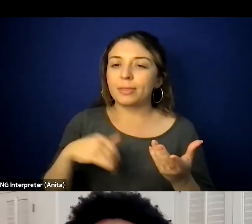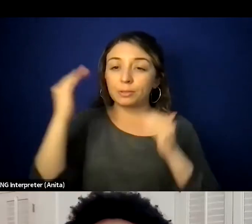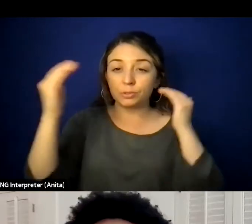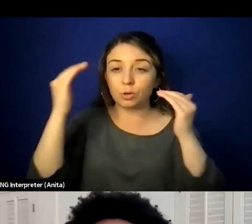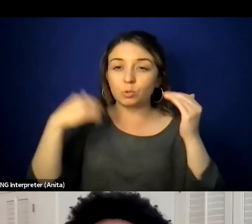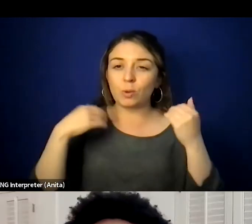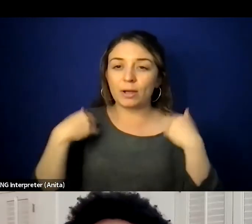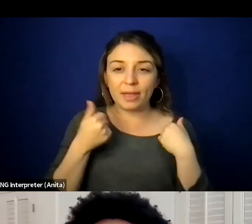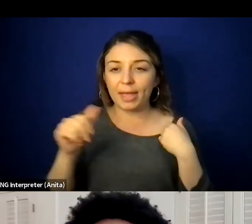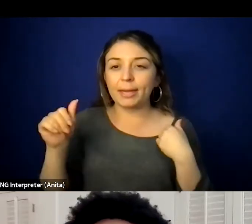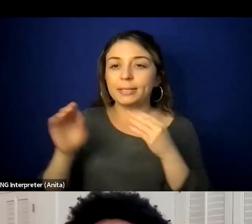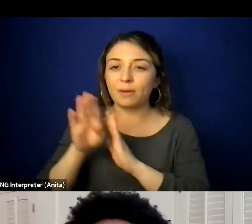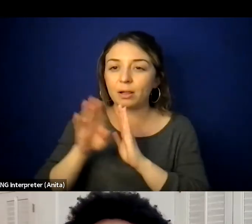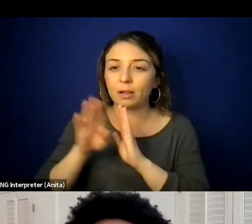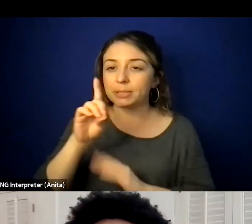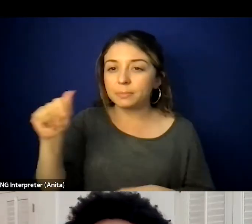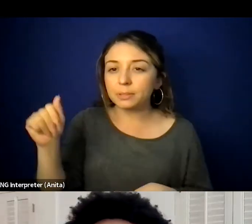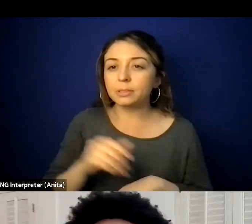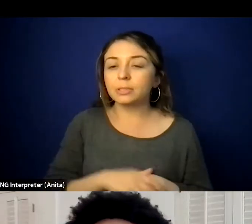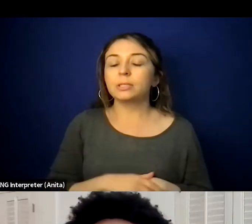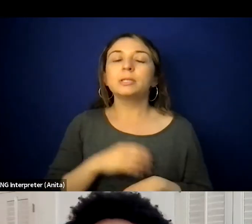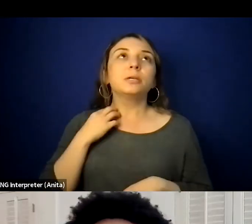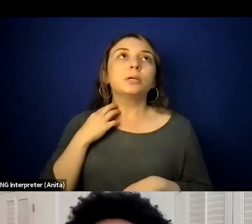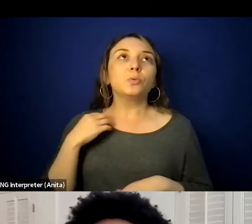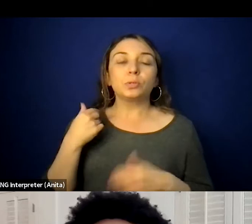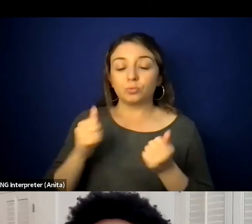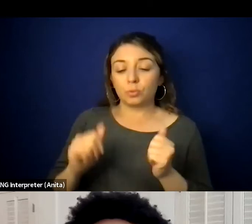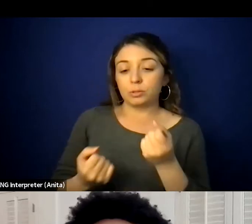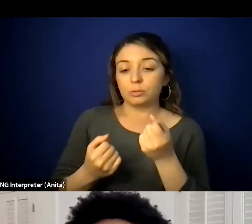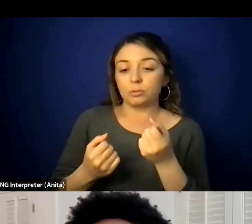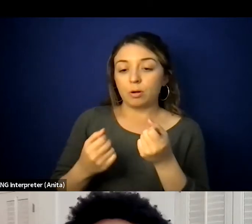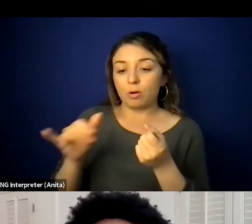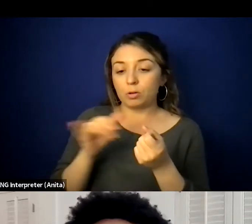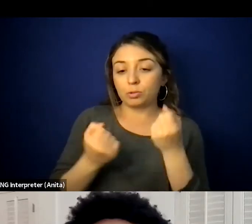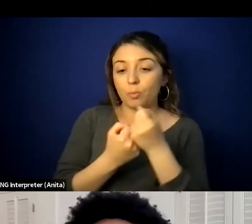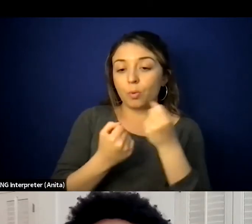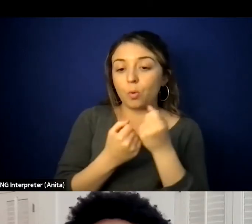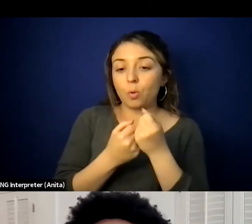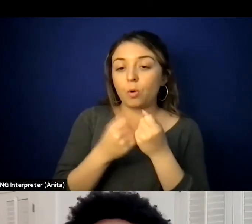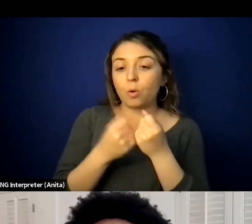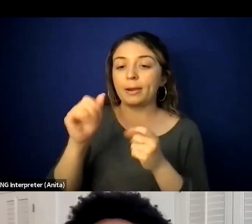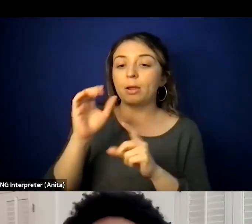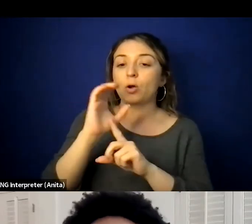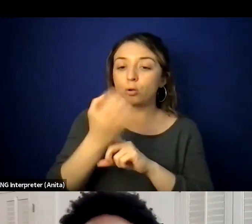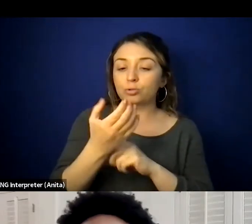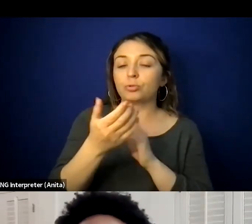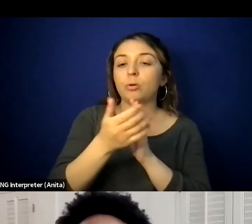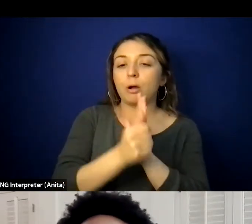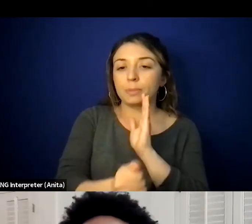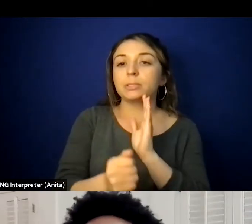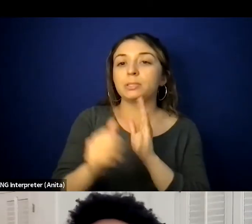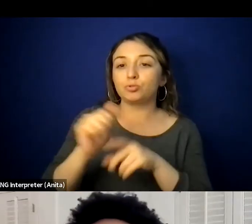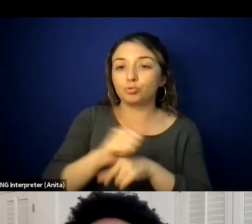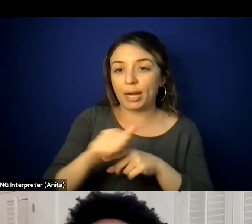with developmental disabilities. We also look at supporting cultural competency training and cultural